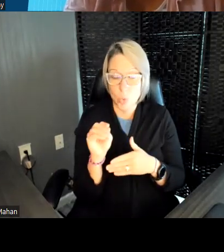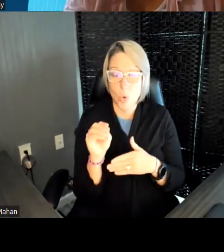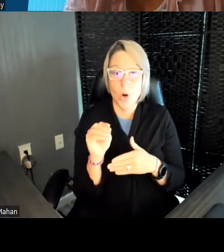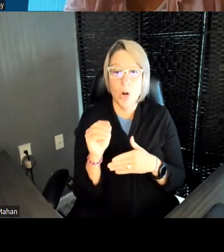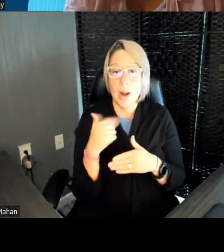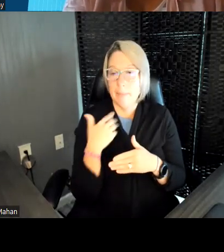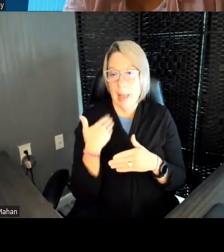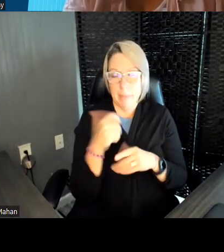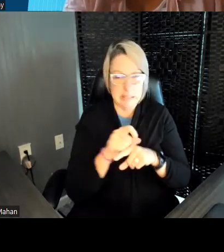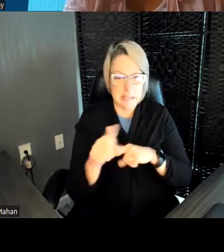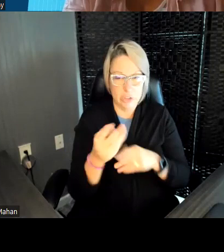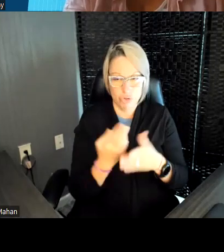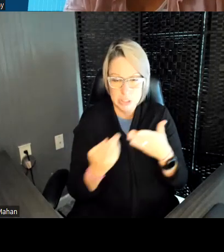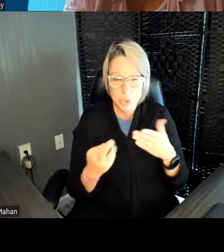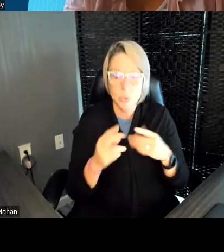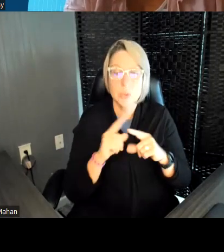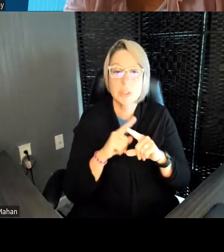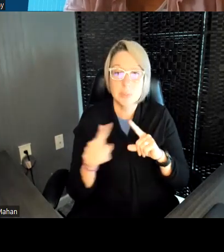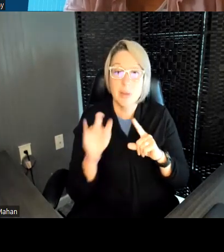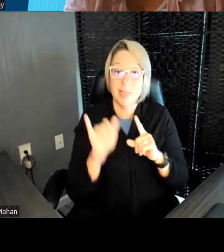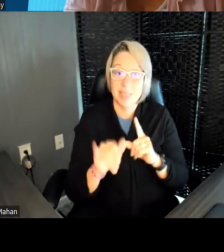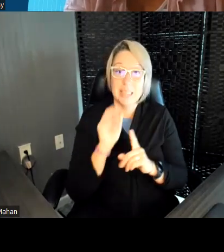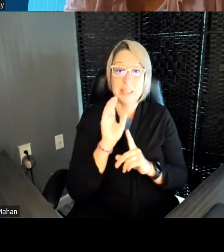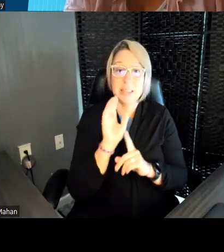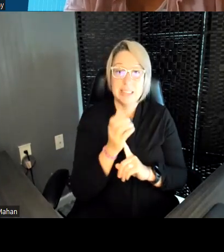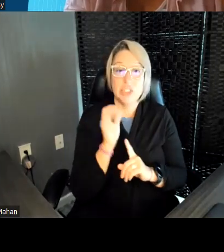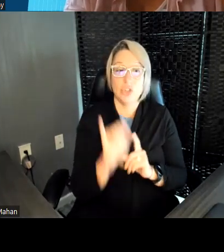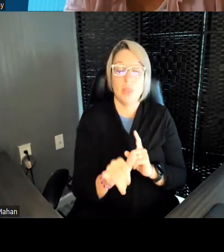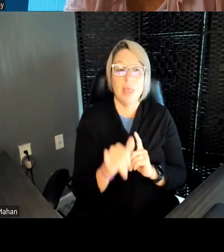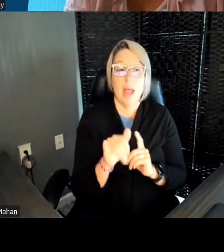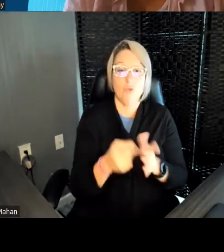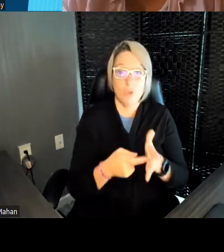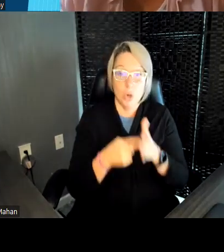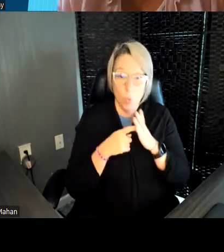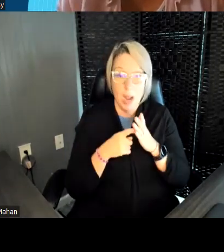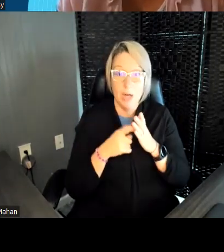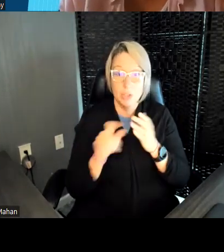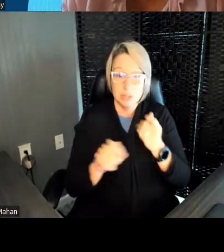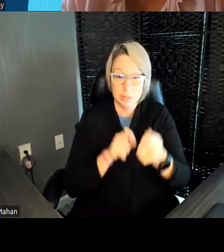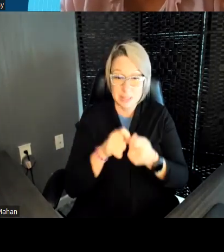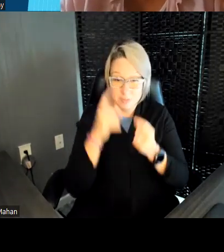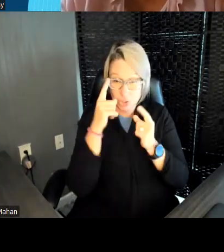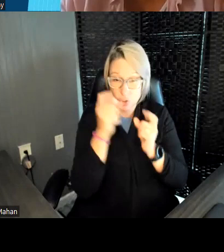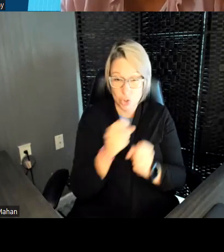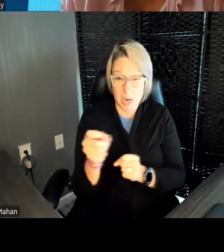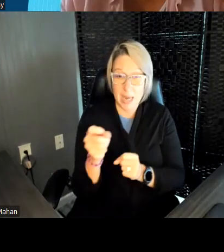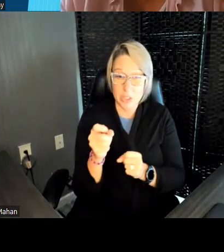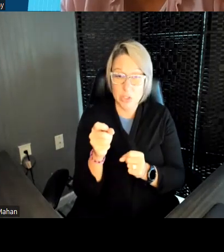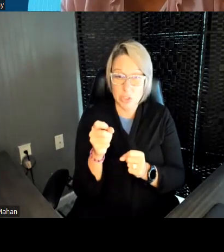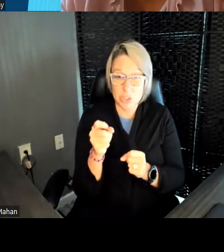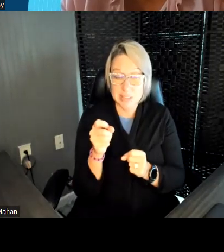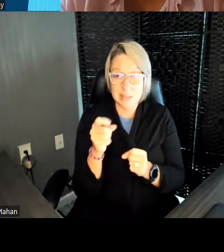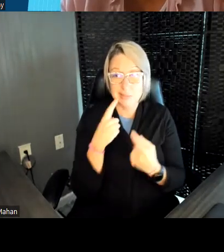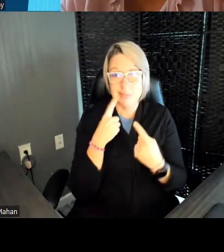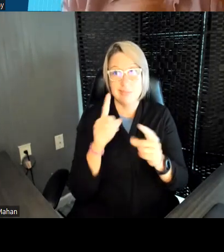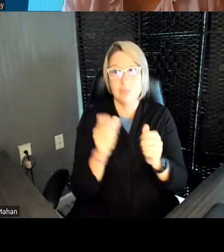some resources, but it is a condition that requires some very specific strategies that have been found to be successful with the